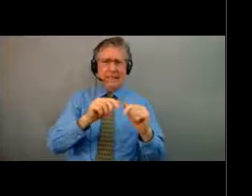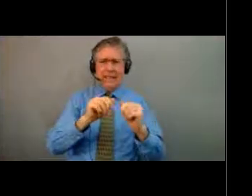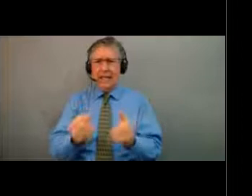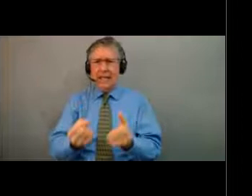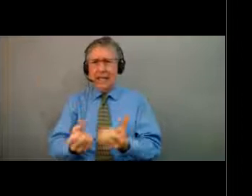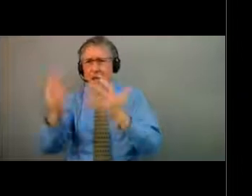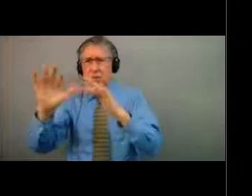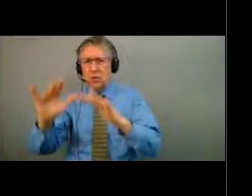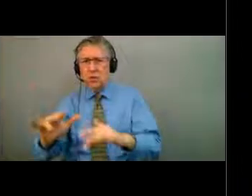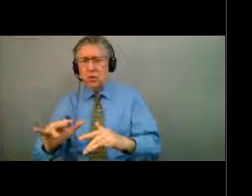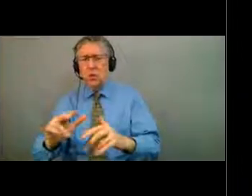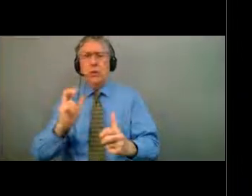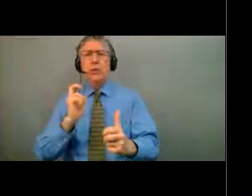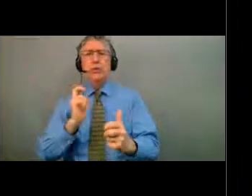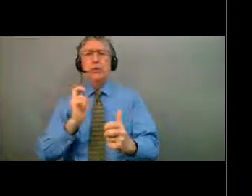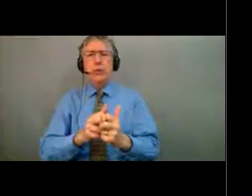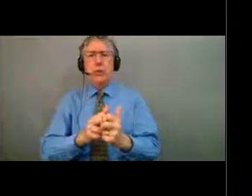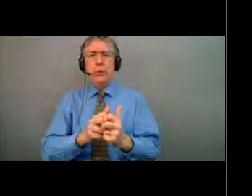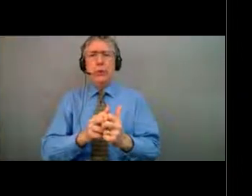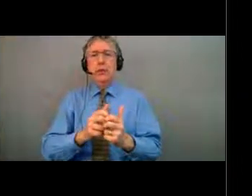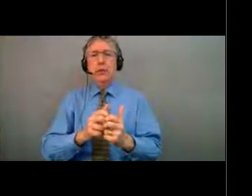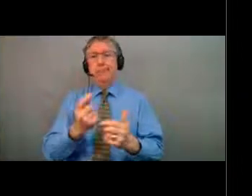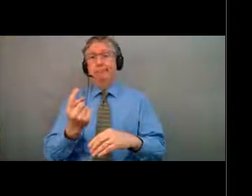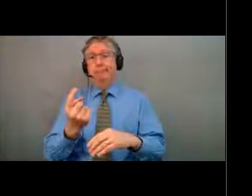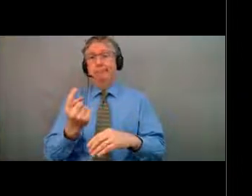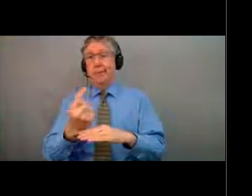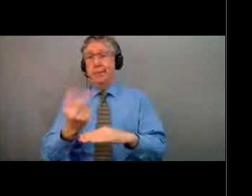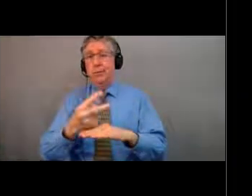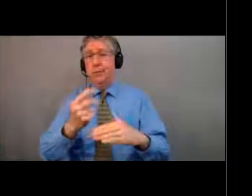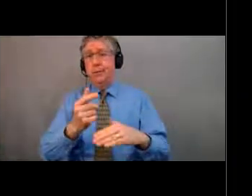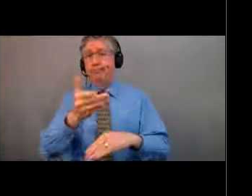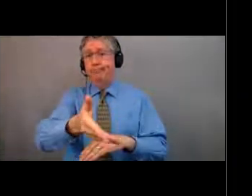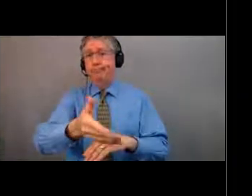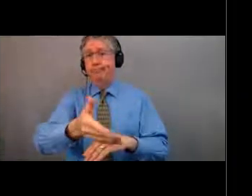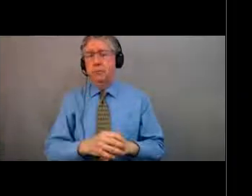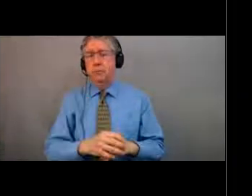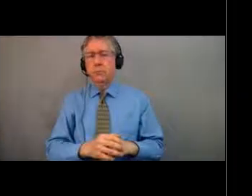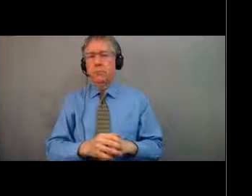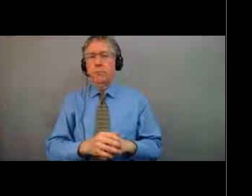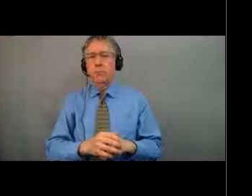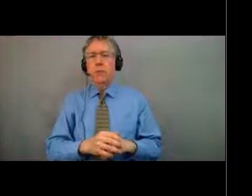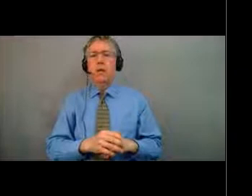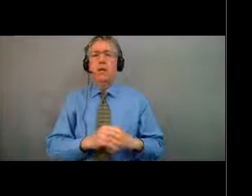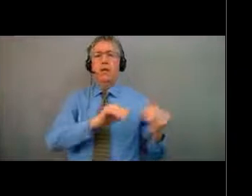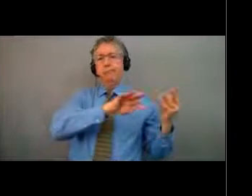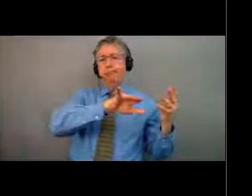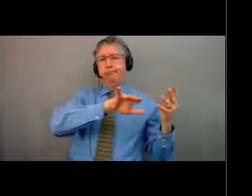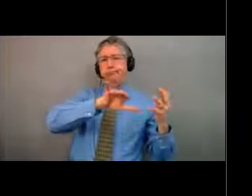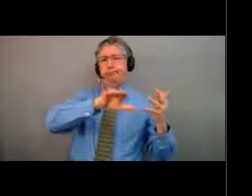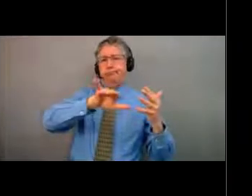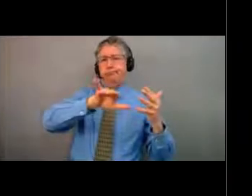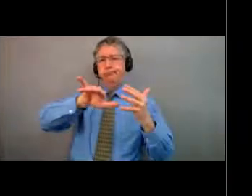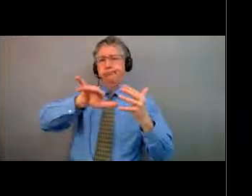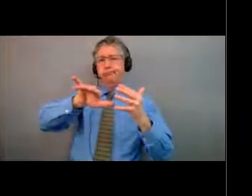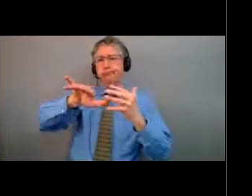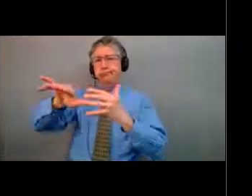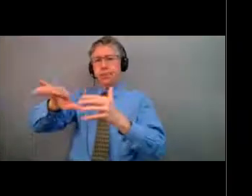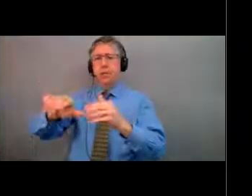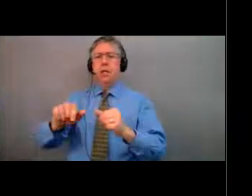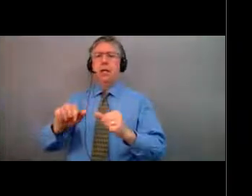we will get over the next couple of days. Convections associated with lake effect snow occur at a